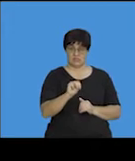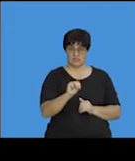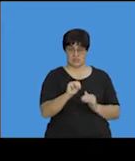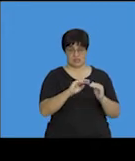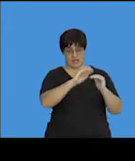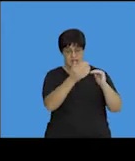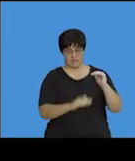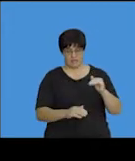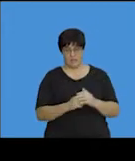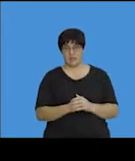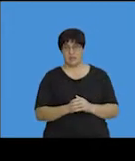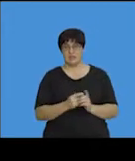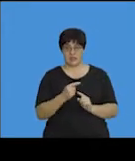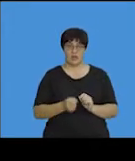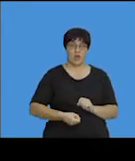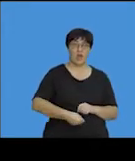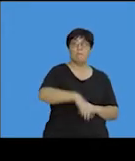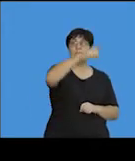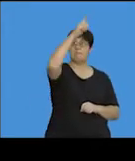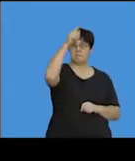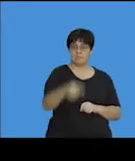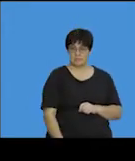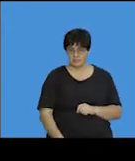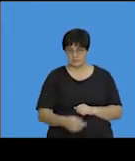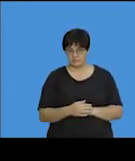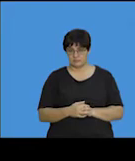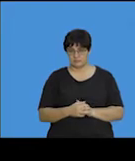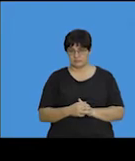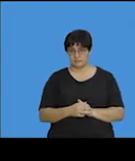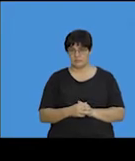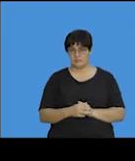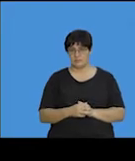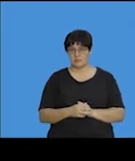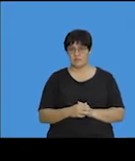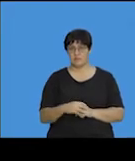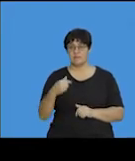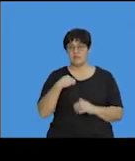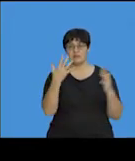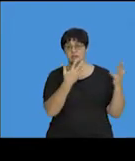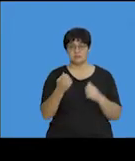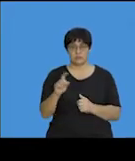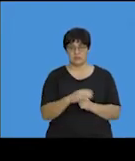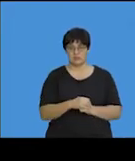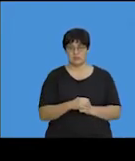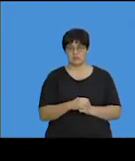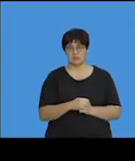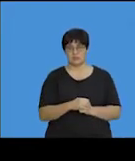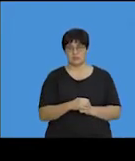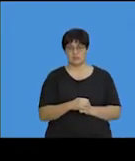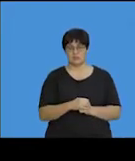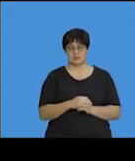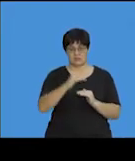meters the cliff, and then it went up and then came down. What we have to